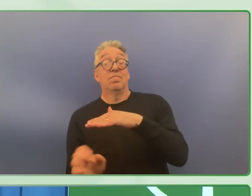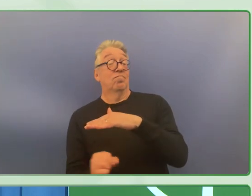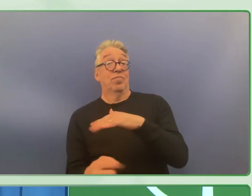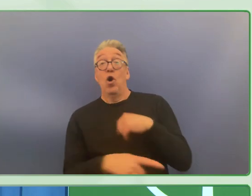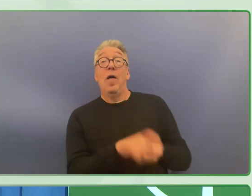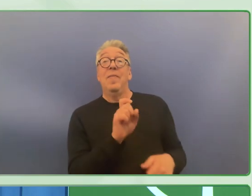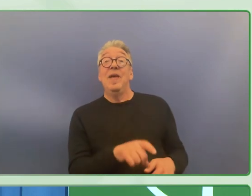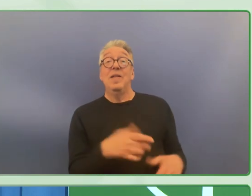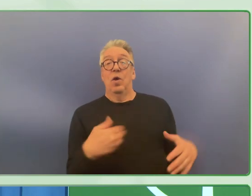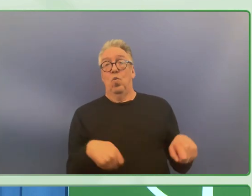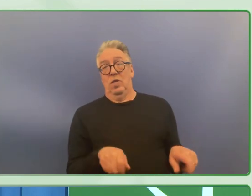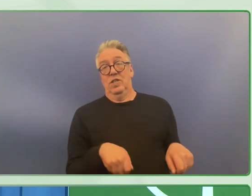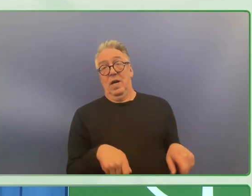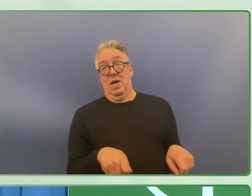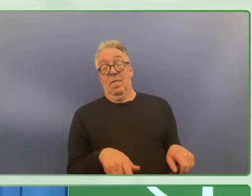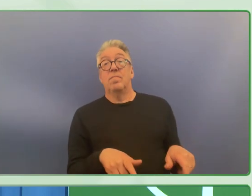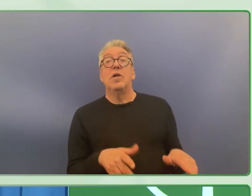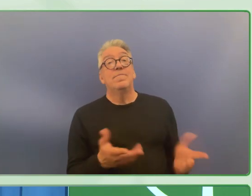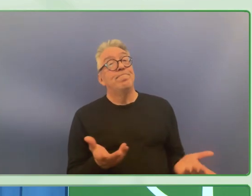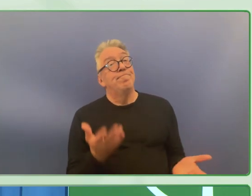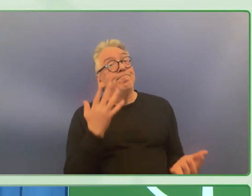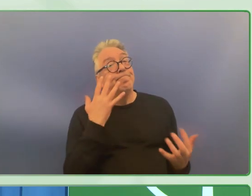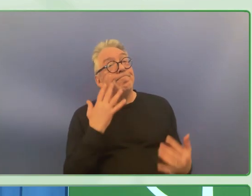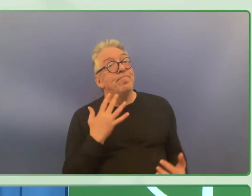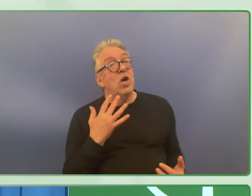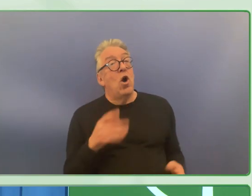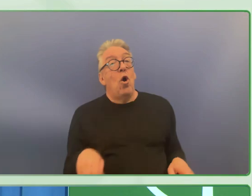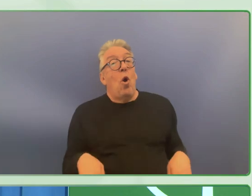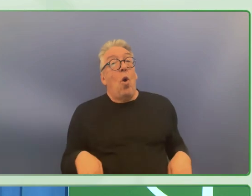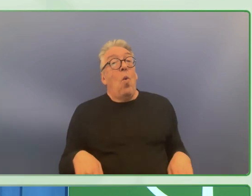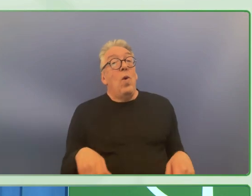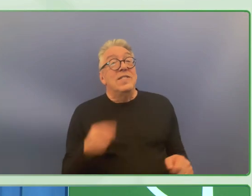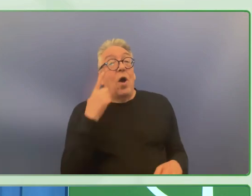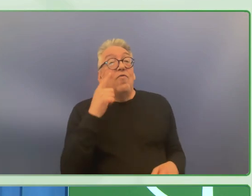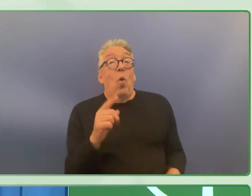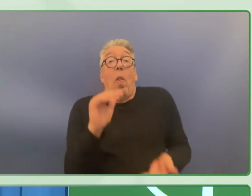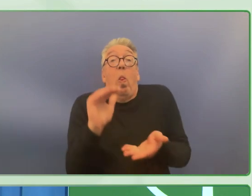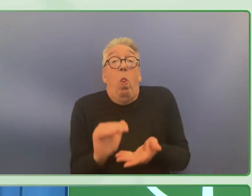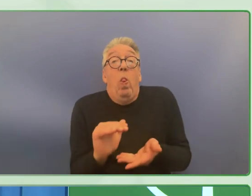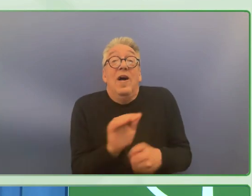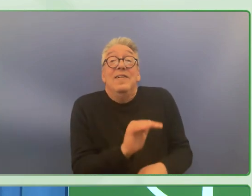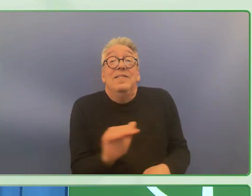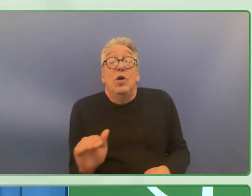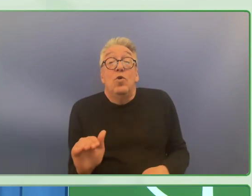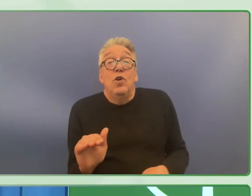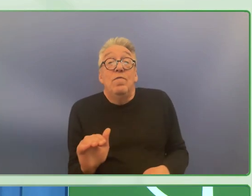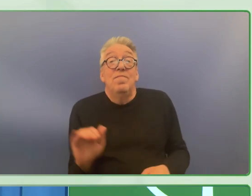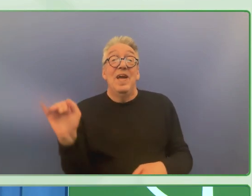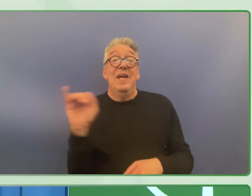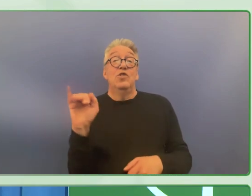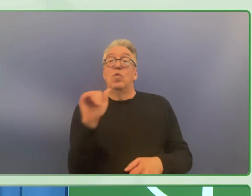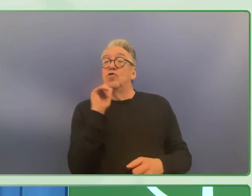Sadly, wheelchairs for toddlers are very expensive and often not covered by insurance. In